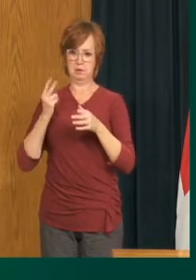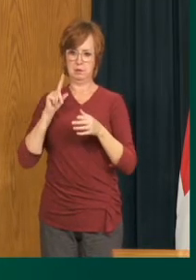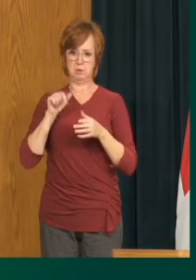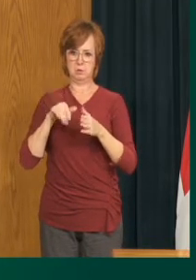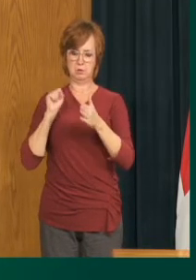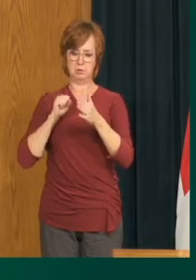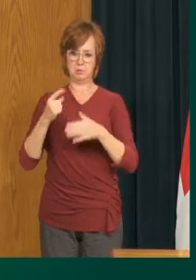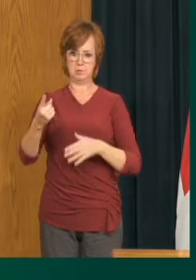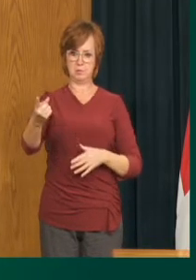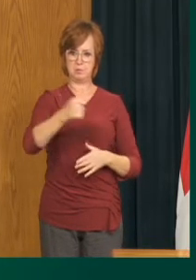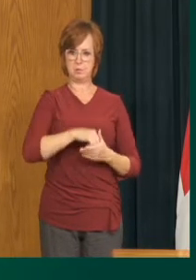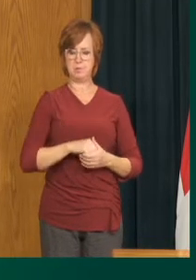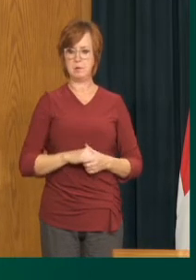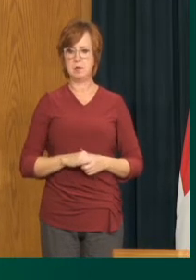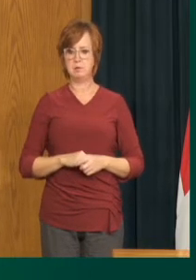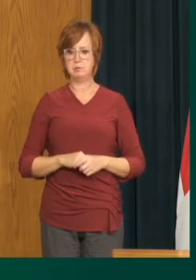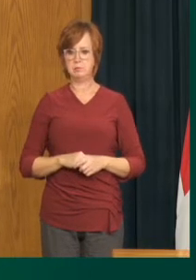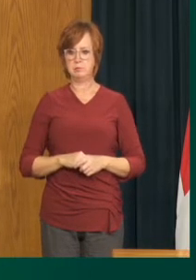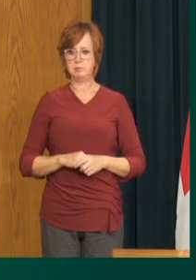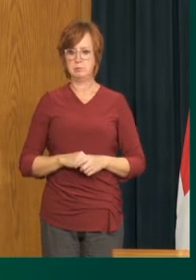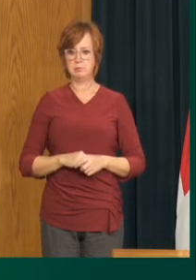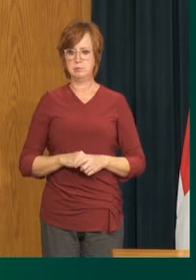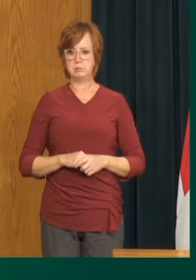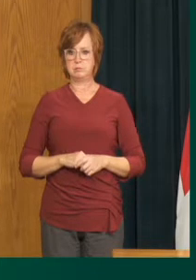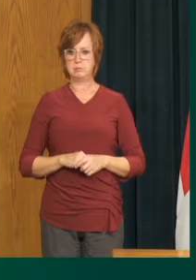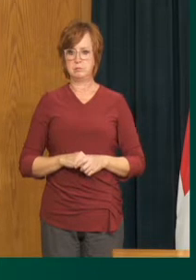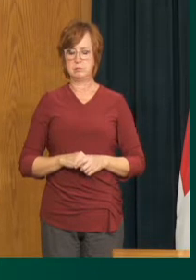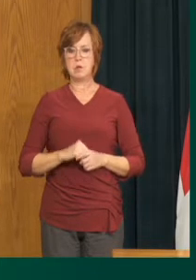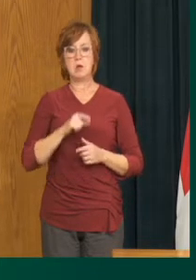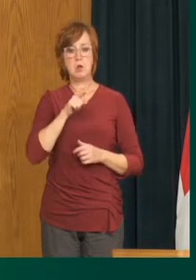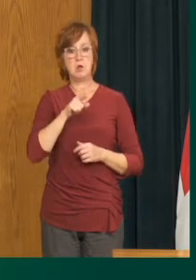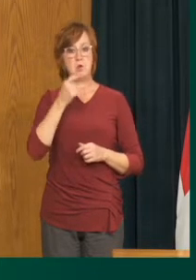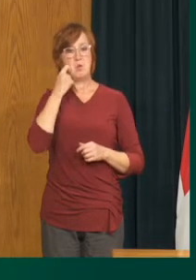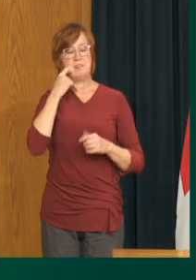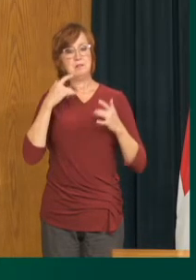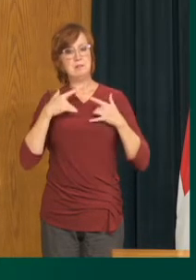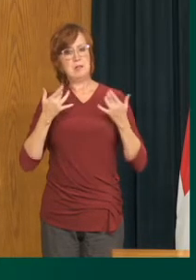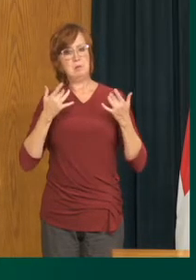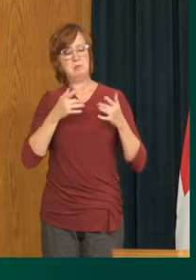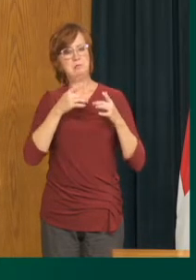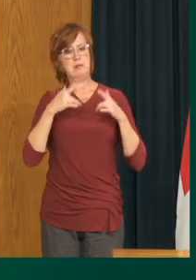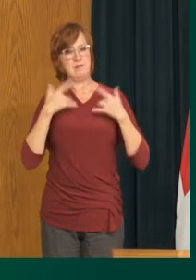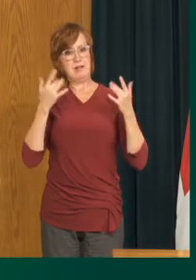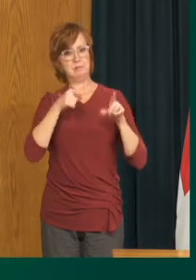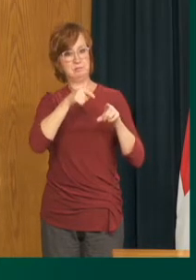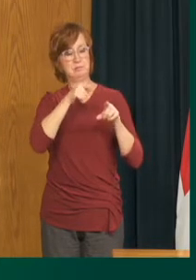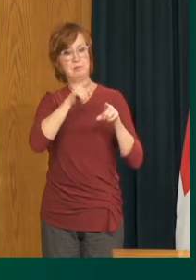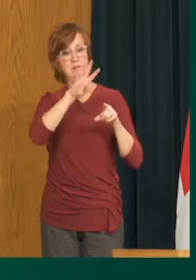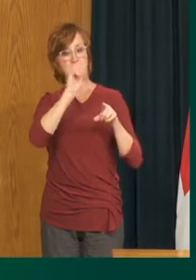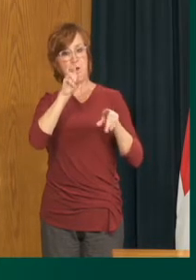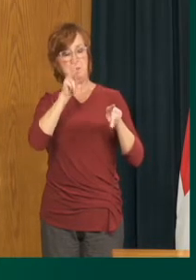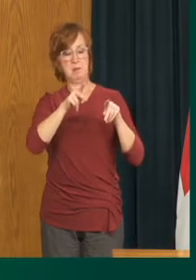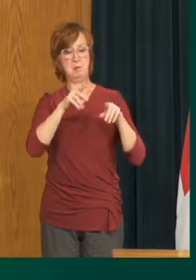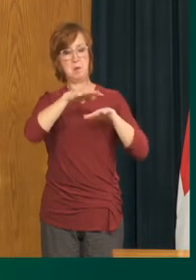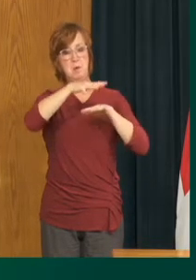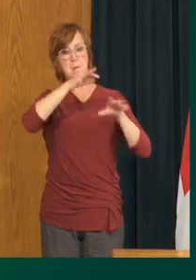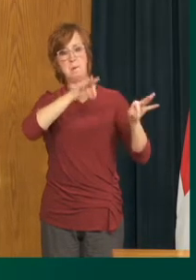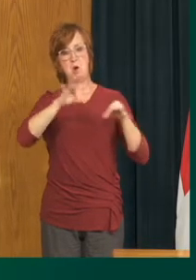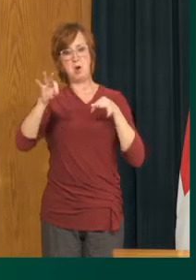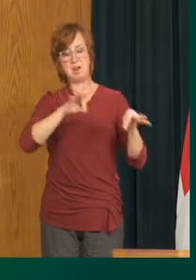that that gathering of that size happens, and there could be other ones that we're 6 months plus into this,